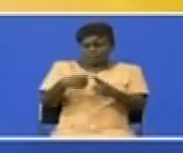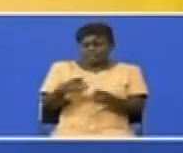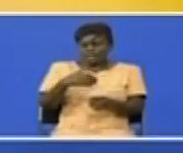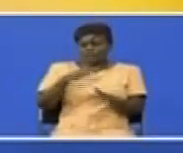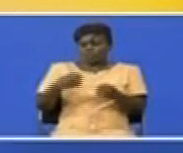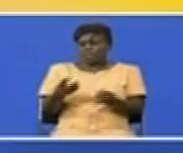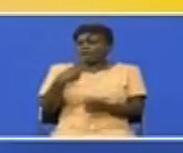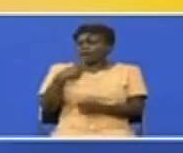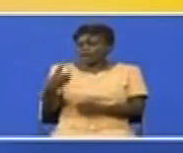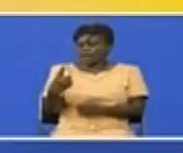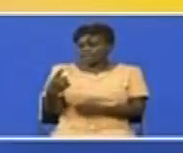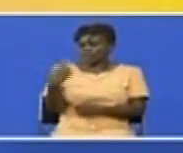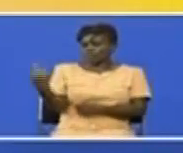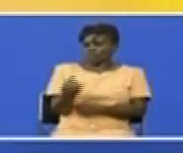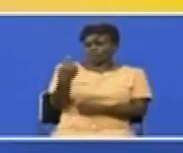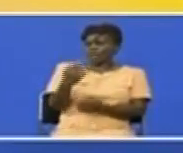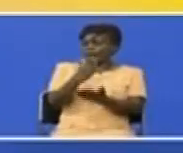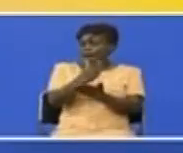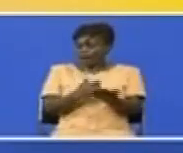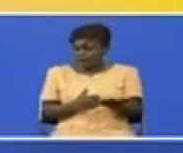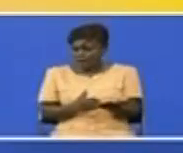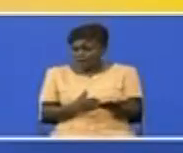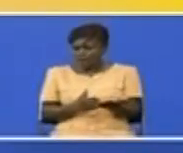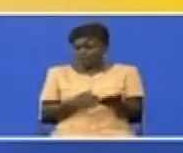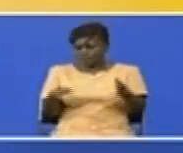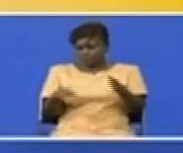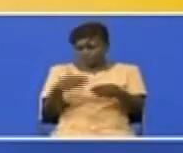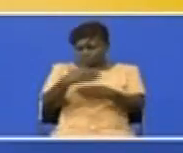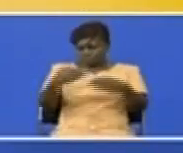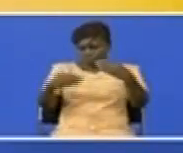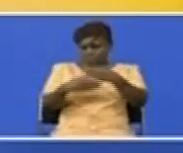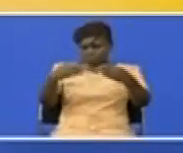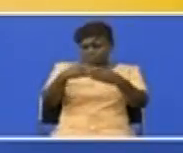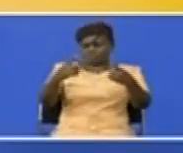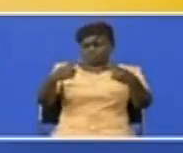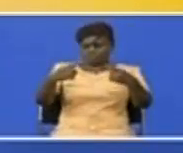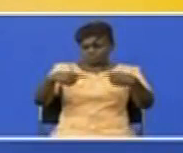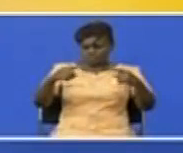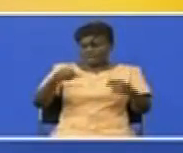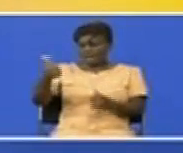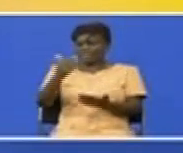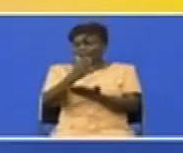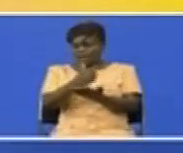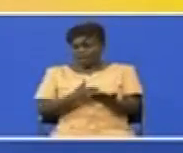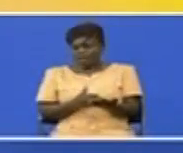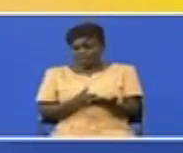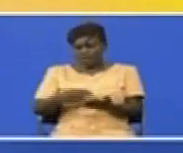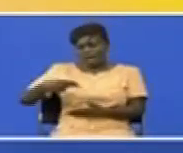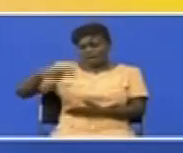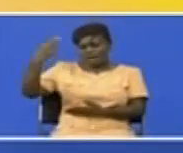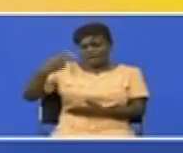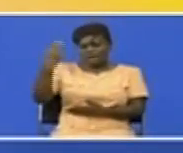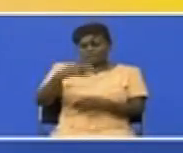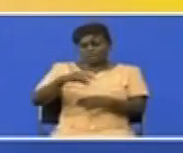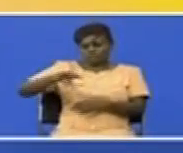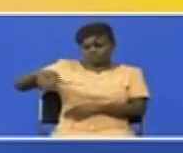occupies 100 of that, half of which are under infrastructural development, while the other half corresponds to high gradient